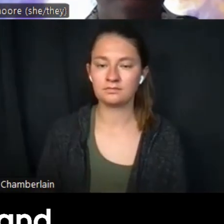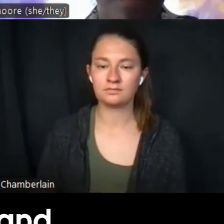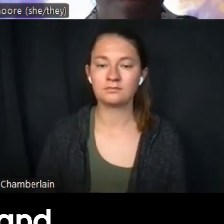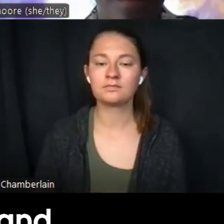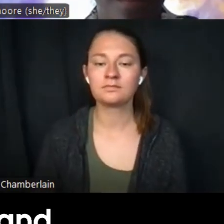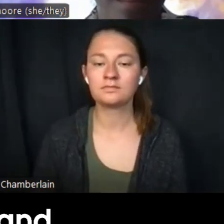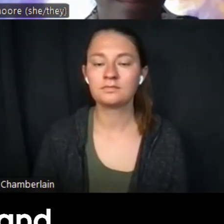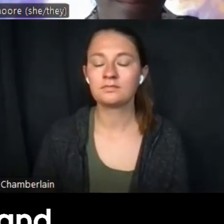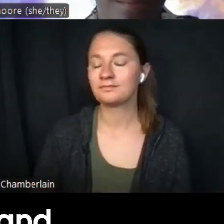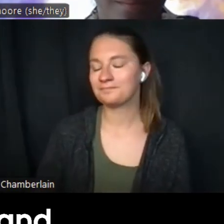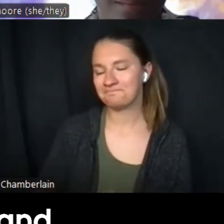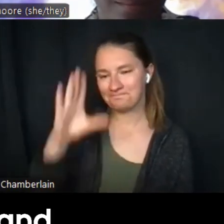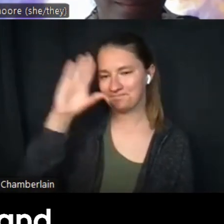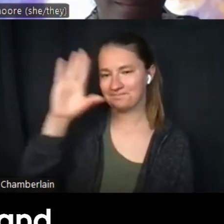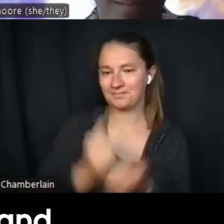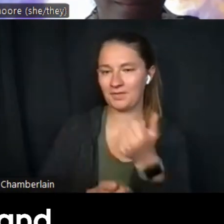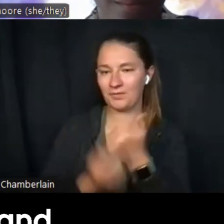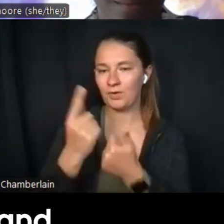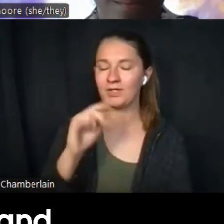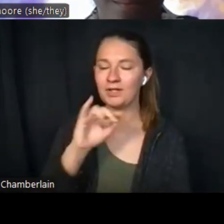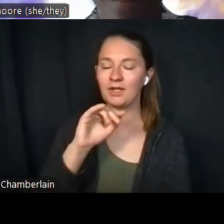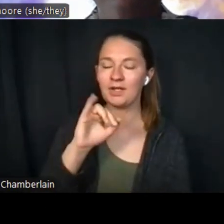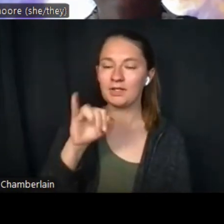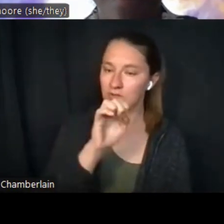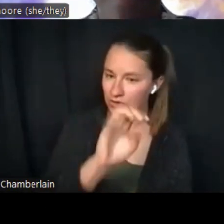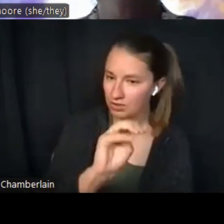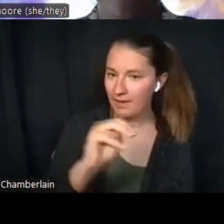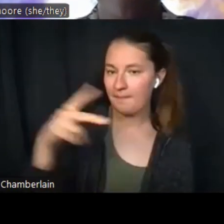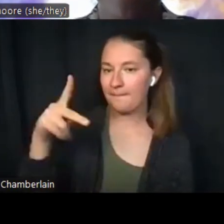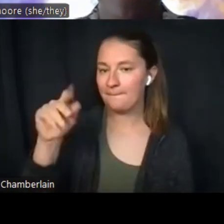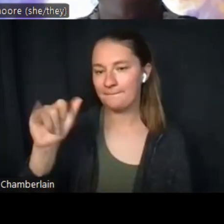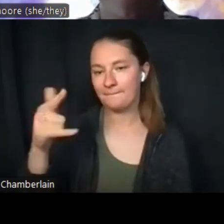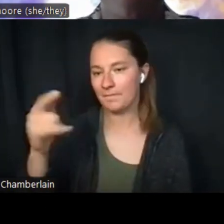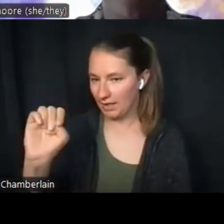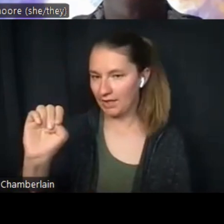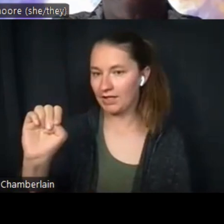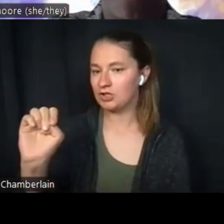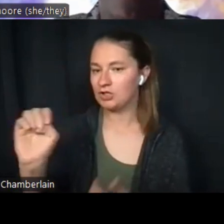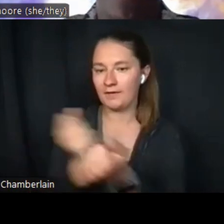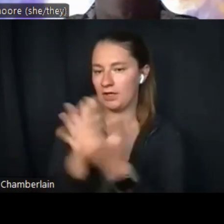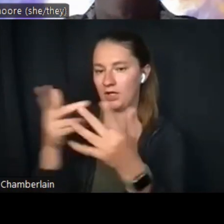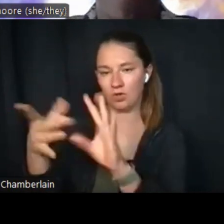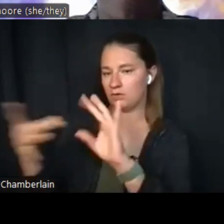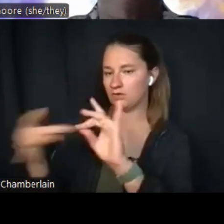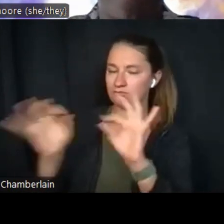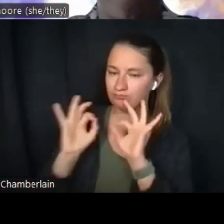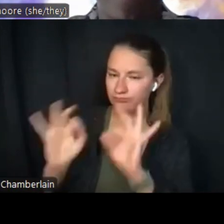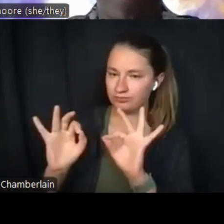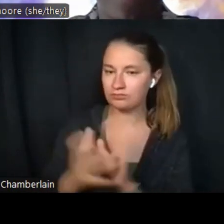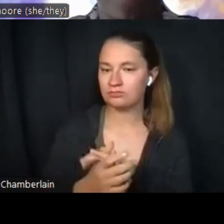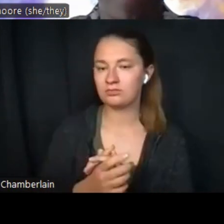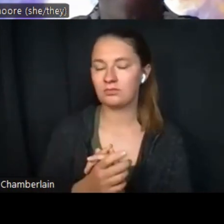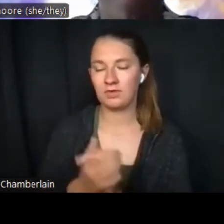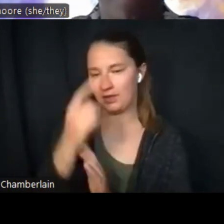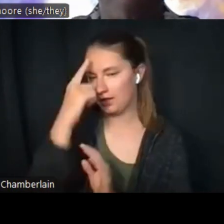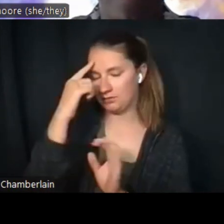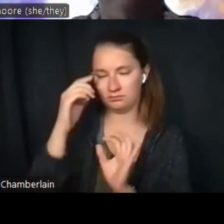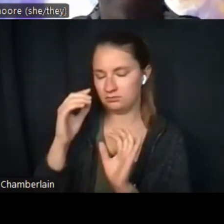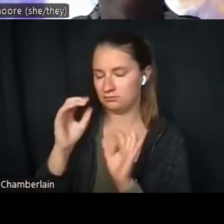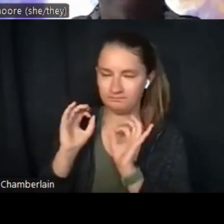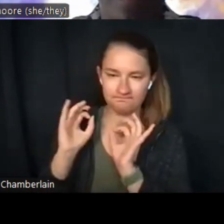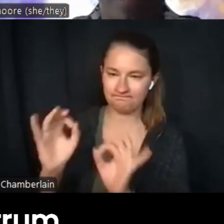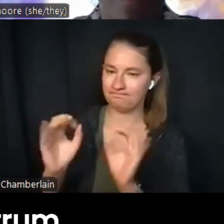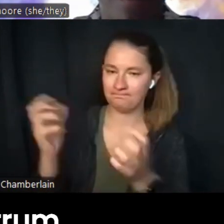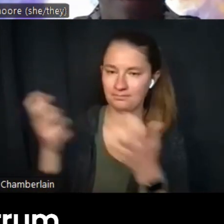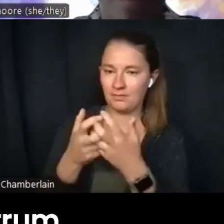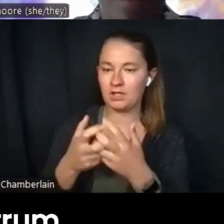Hi, everyone. Thank you so much, Jem and Paige. I love what you guys said because I think it's spot on. One of the